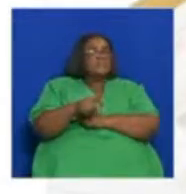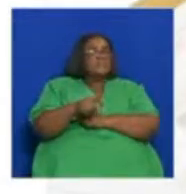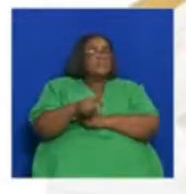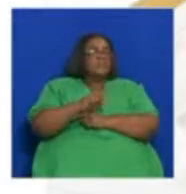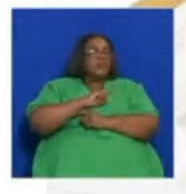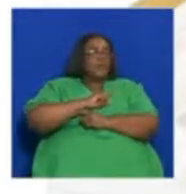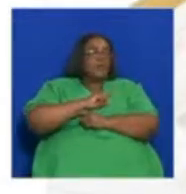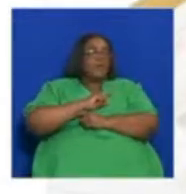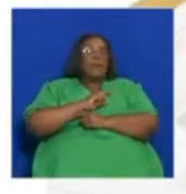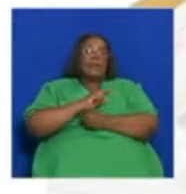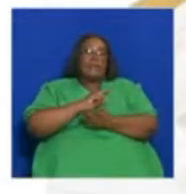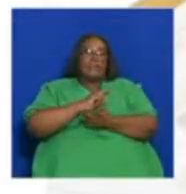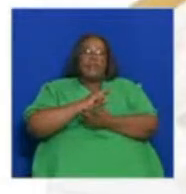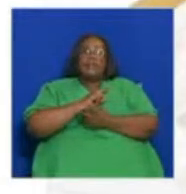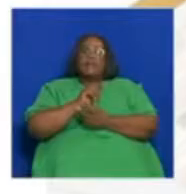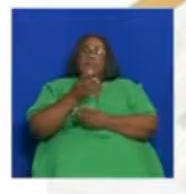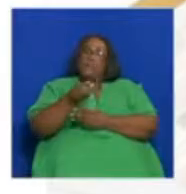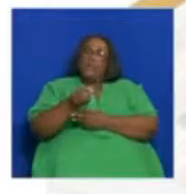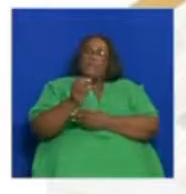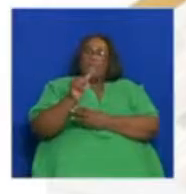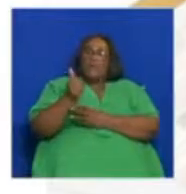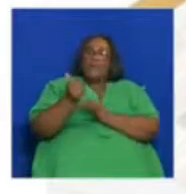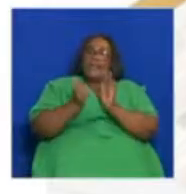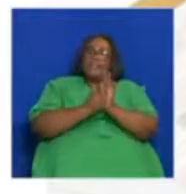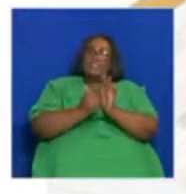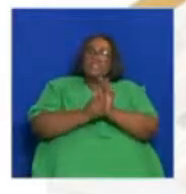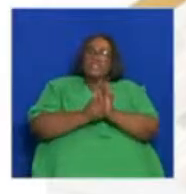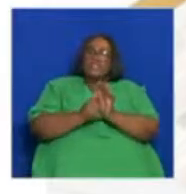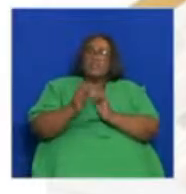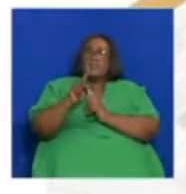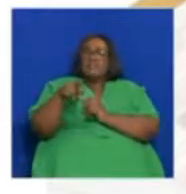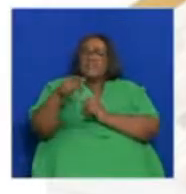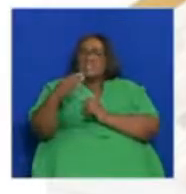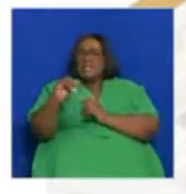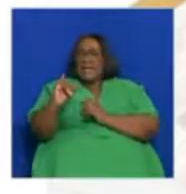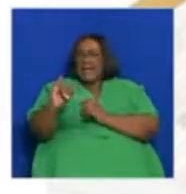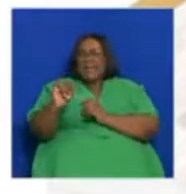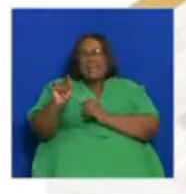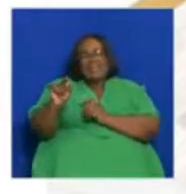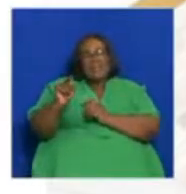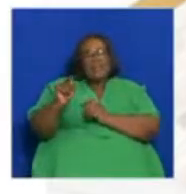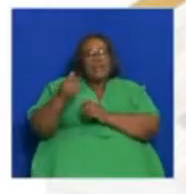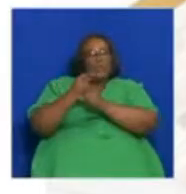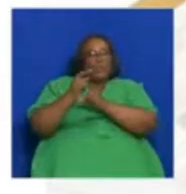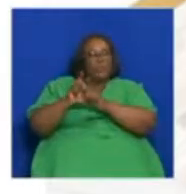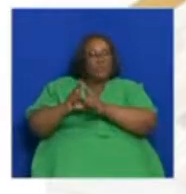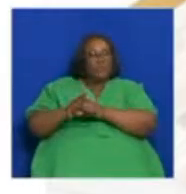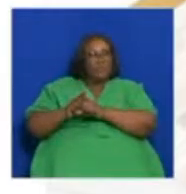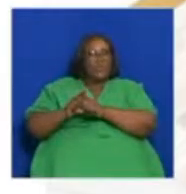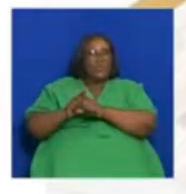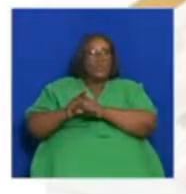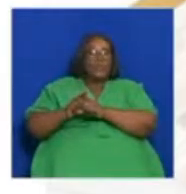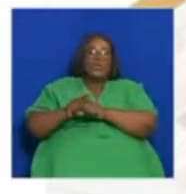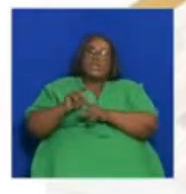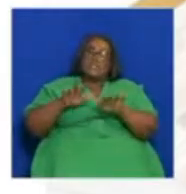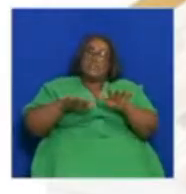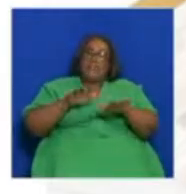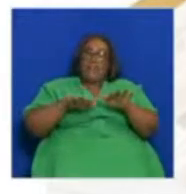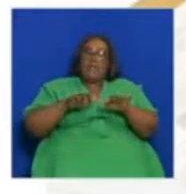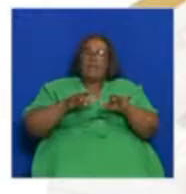law enforcement agencies like DPCI that deals with similar corruption matters.